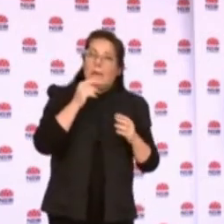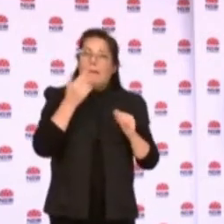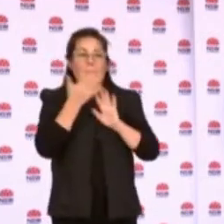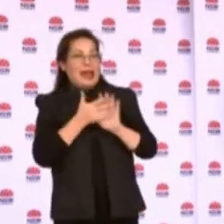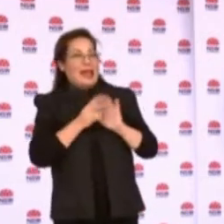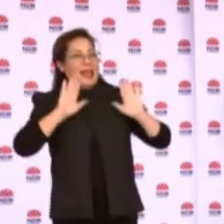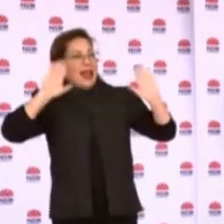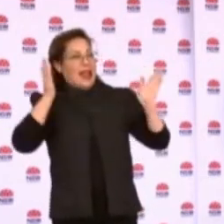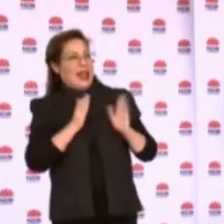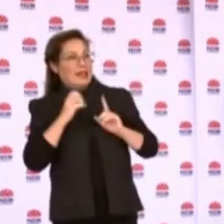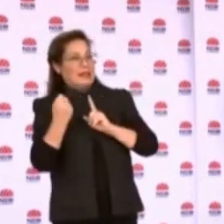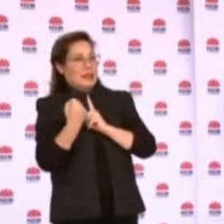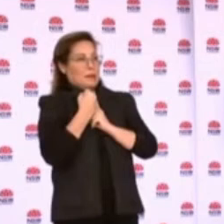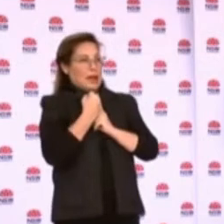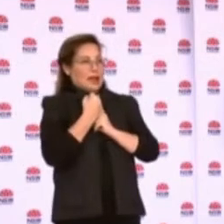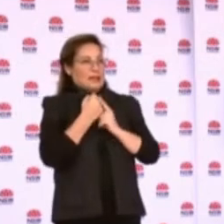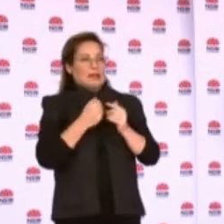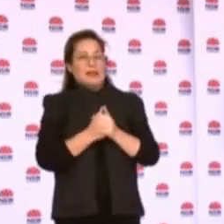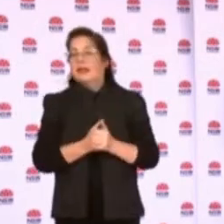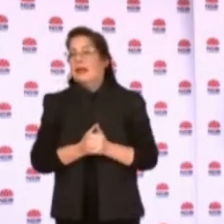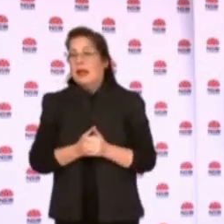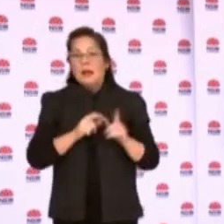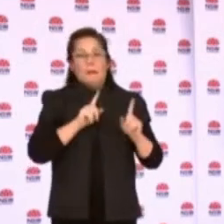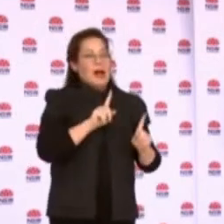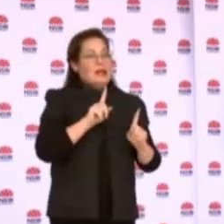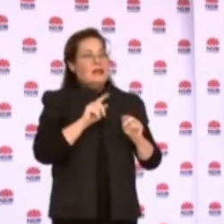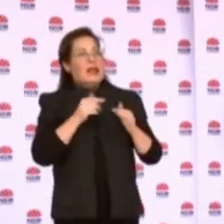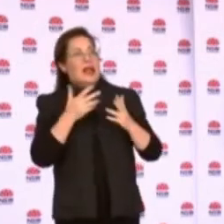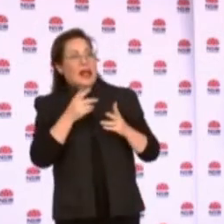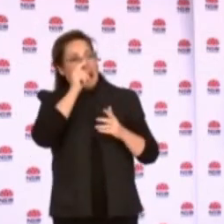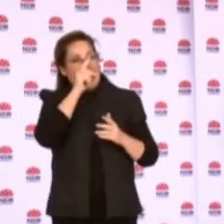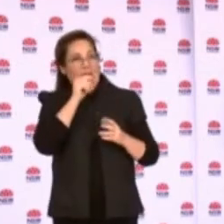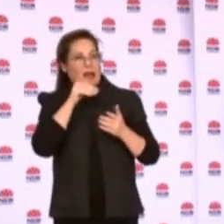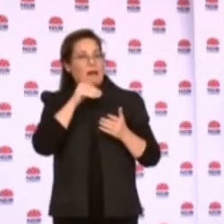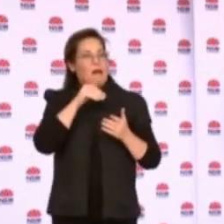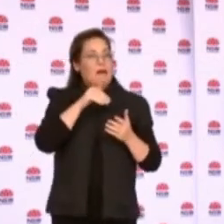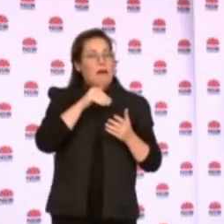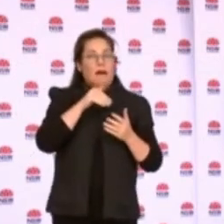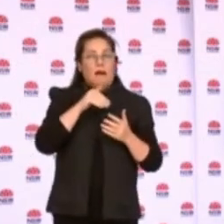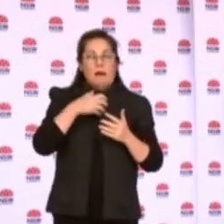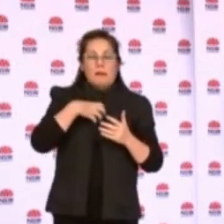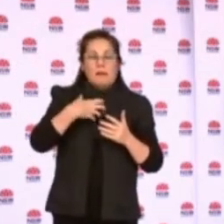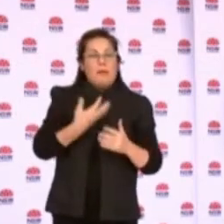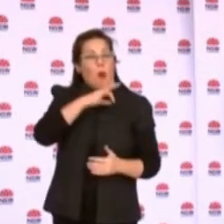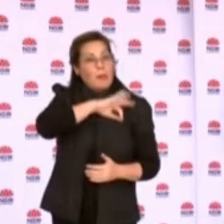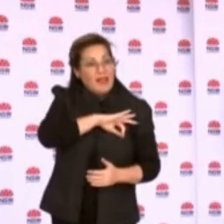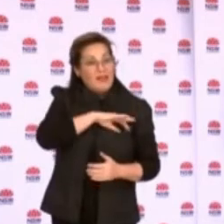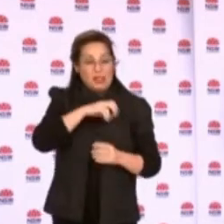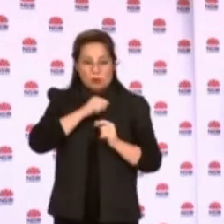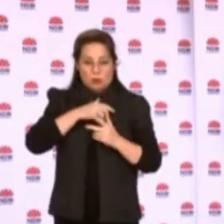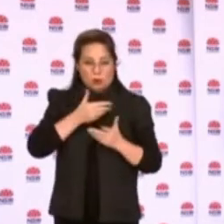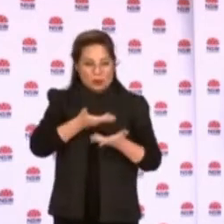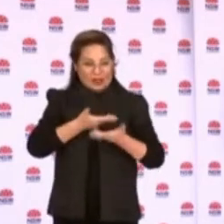will be providing booster doses of various vaccines, and what we want to do is protect you. But my other message